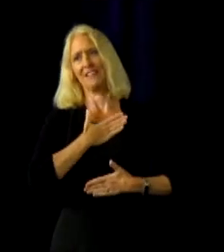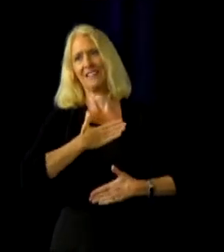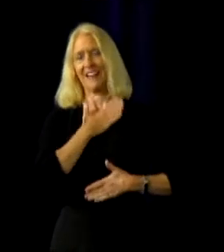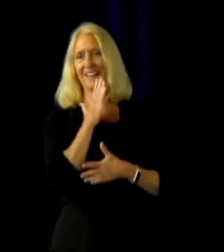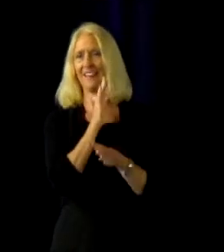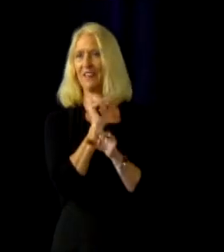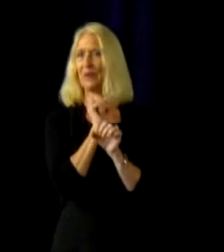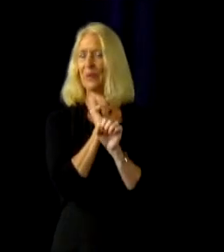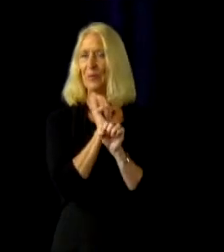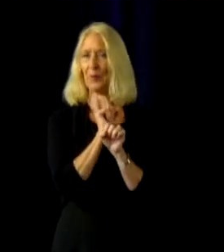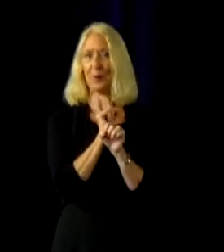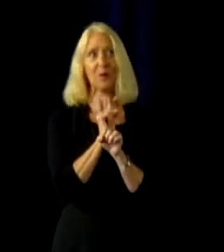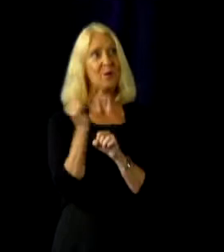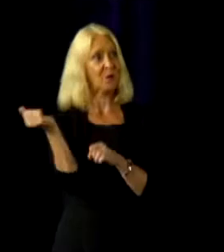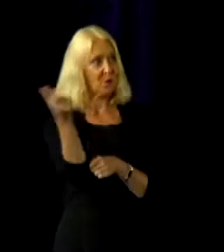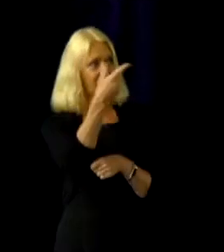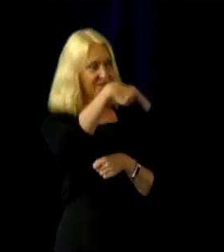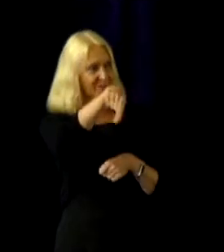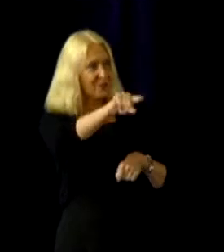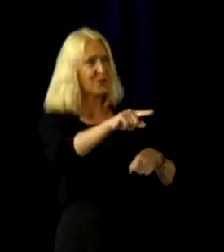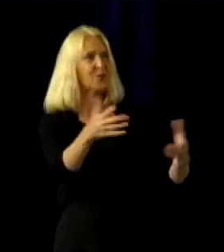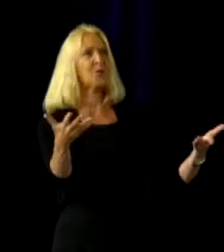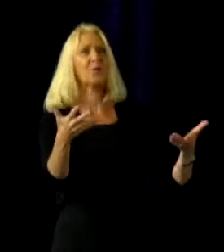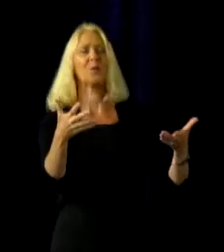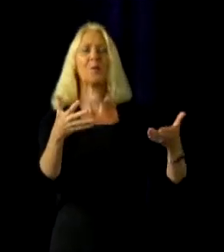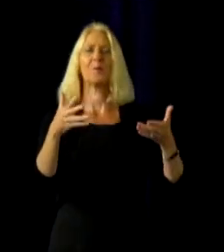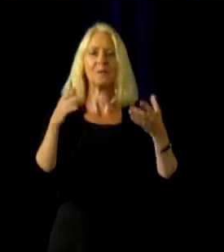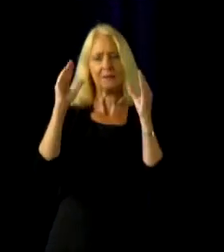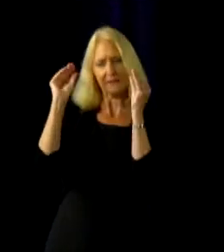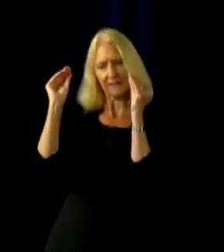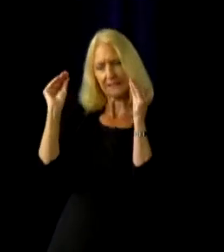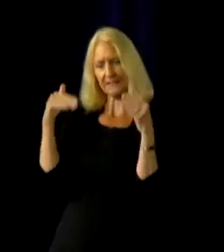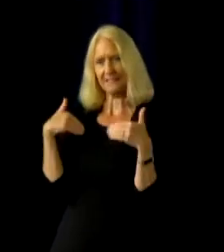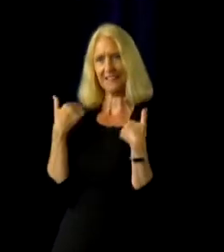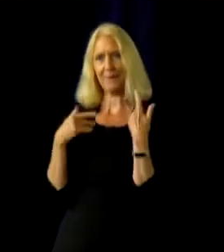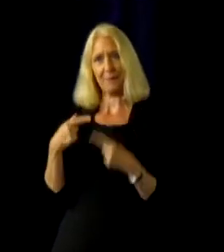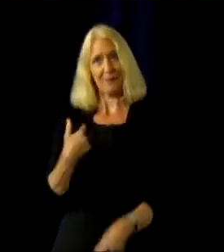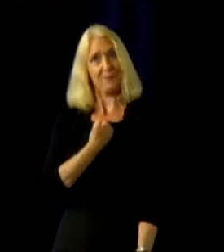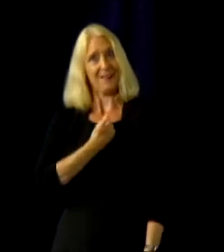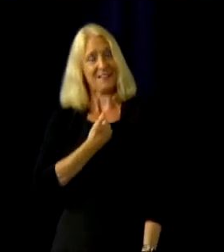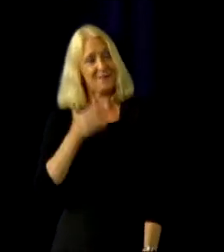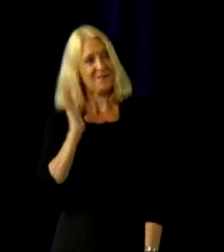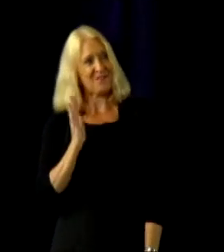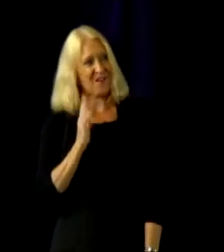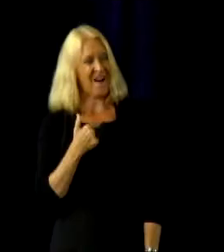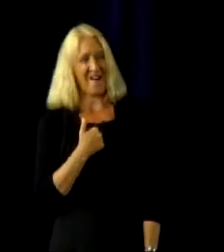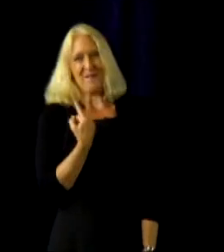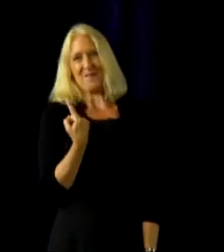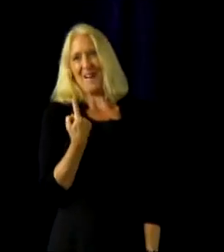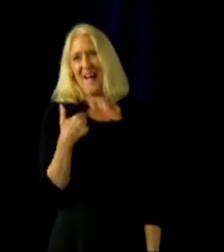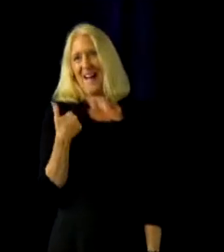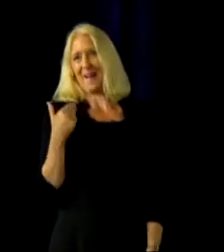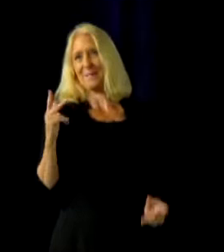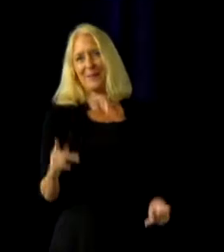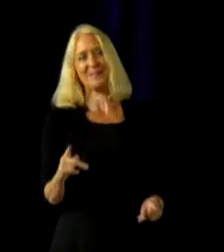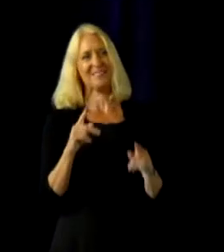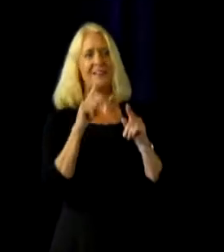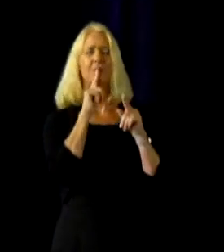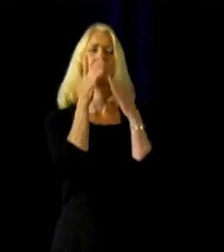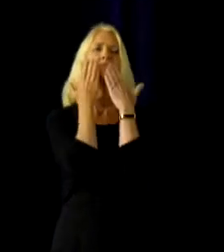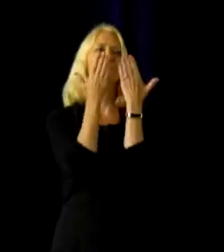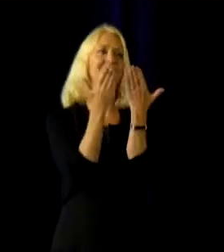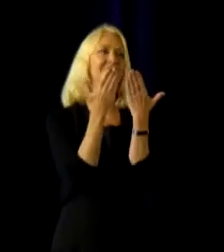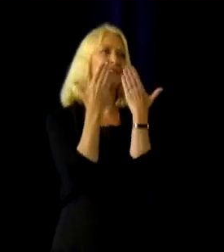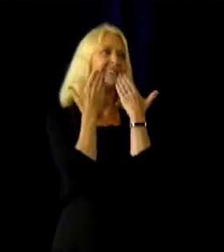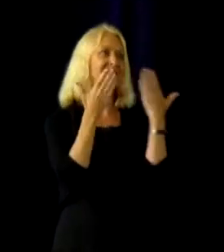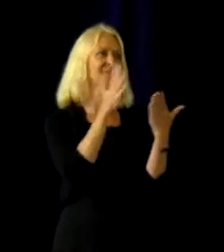that all of you do to educate the minds of young people. I was one of them, and I'm very thankful for